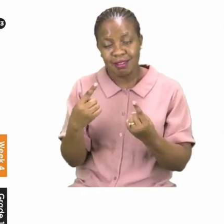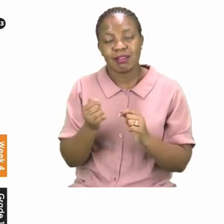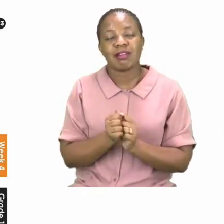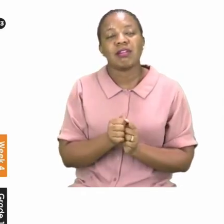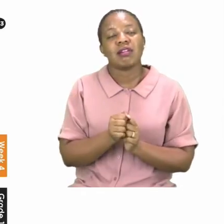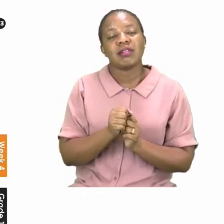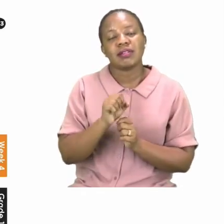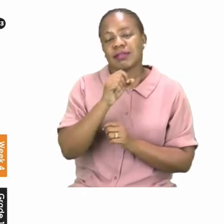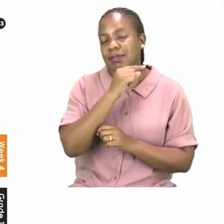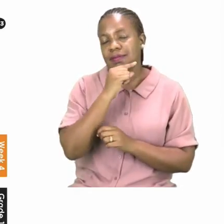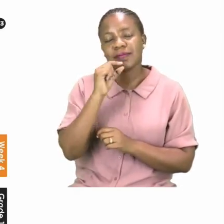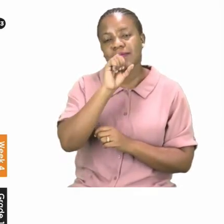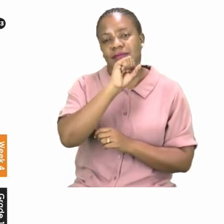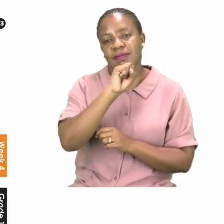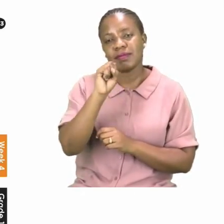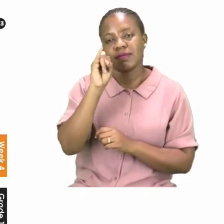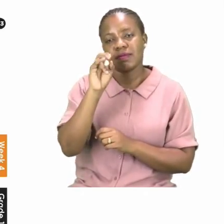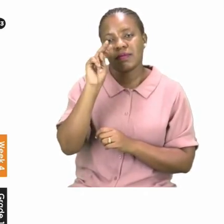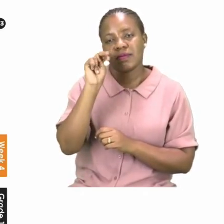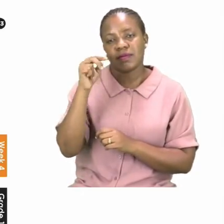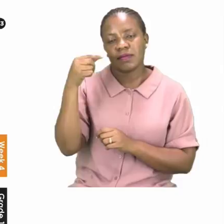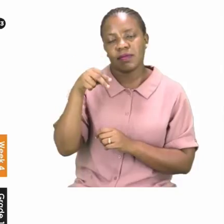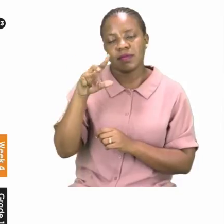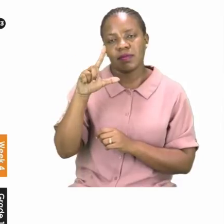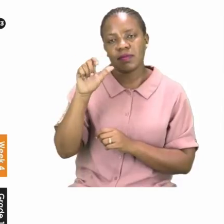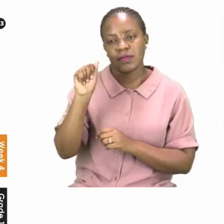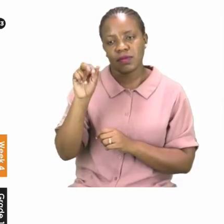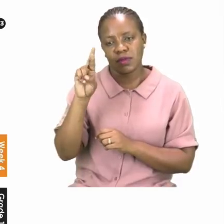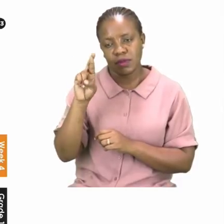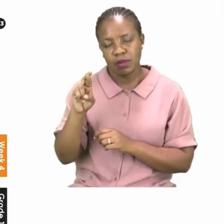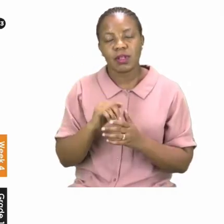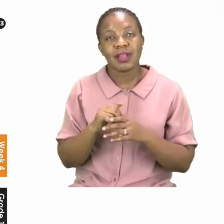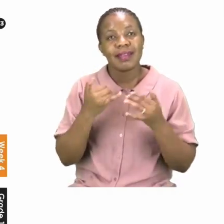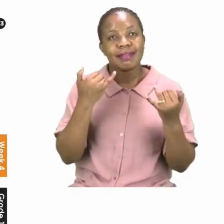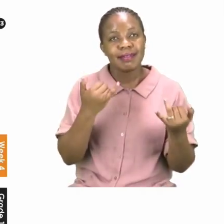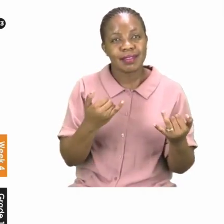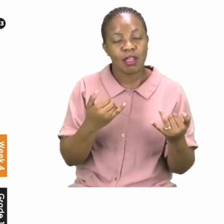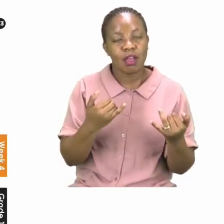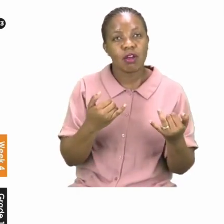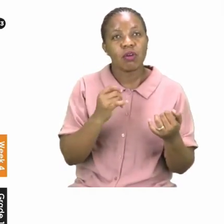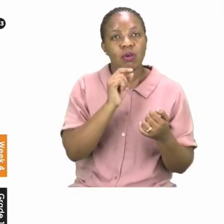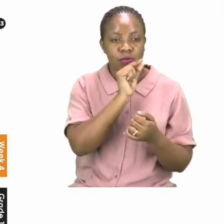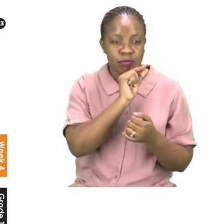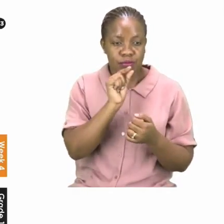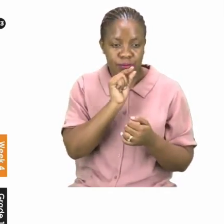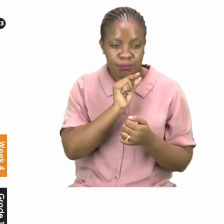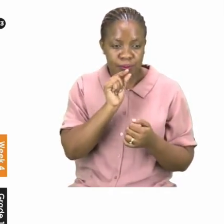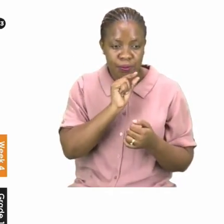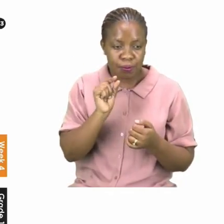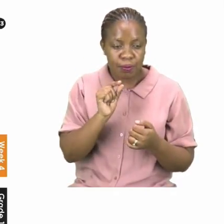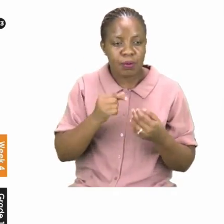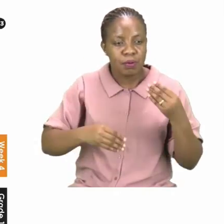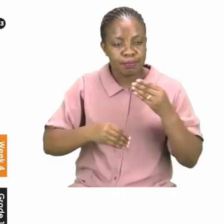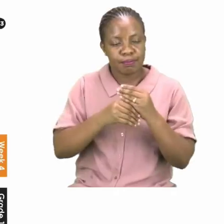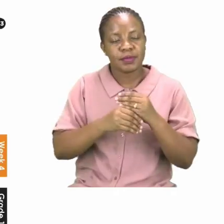make them plurals. So you can see that we have different words there. The